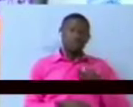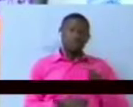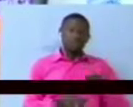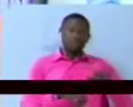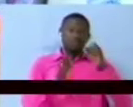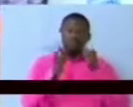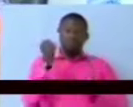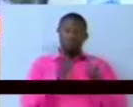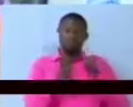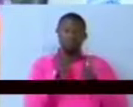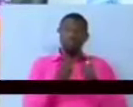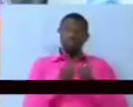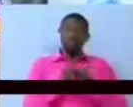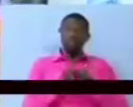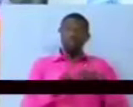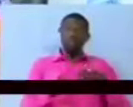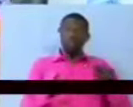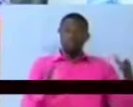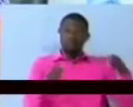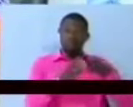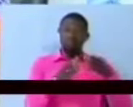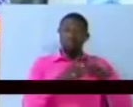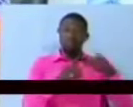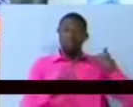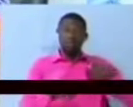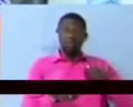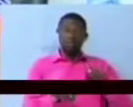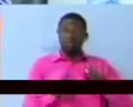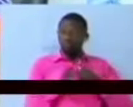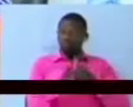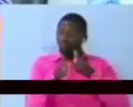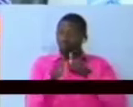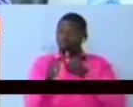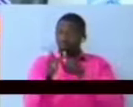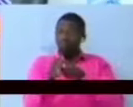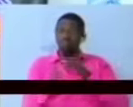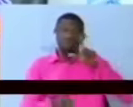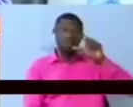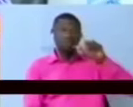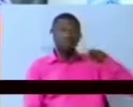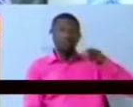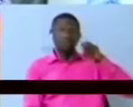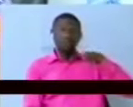people. Daxé Lanka. And followed Lanka. Ñom ñoko daxé